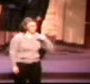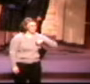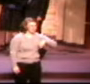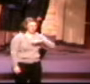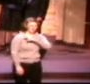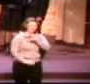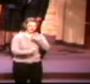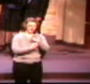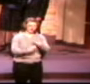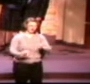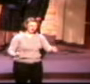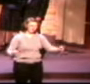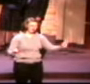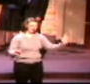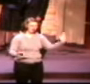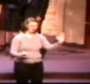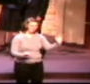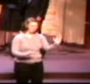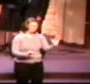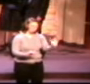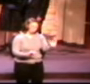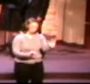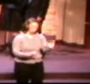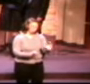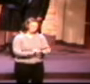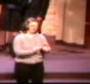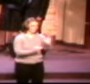sun, we've known